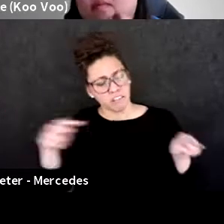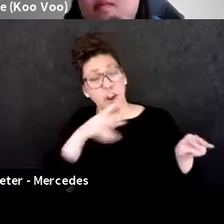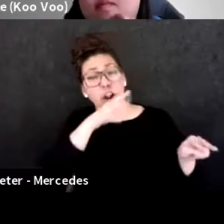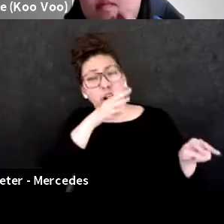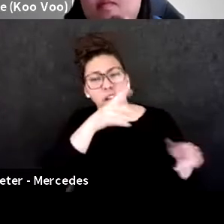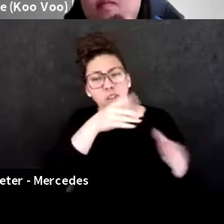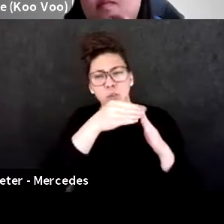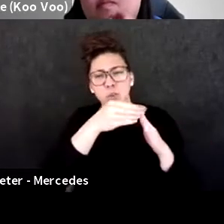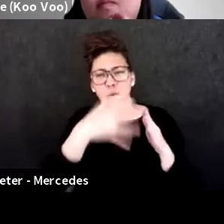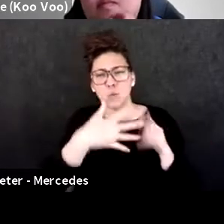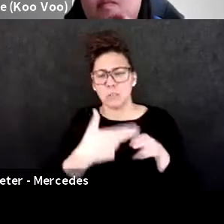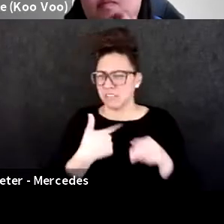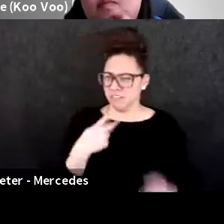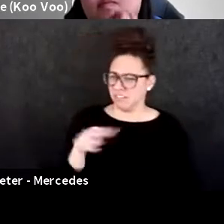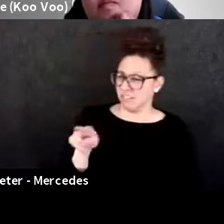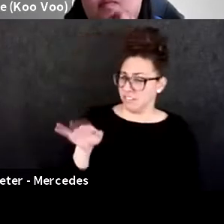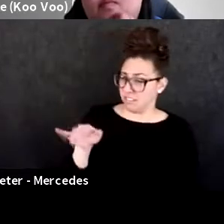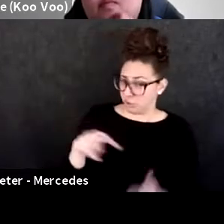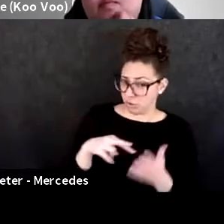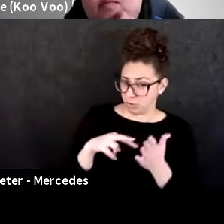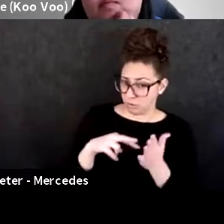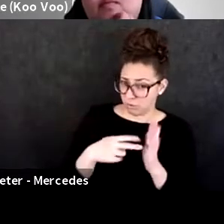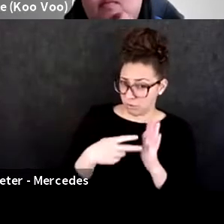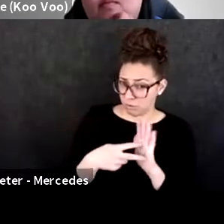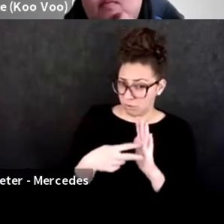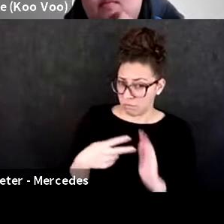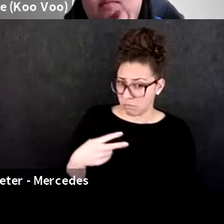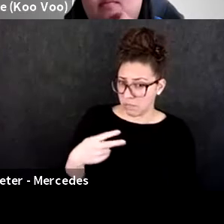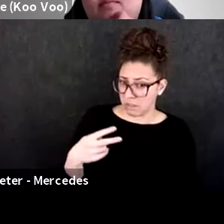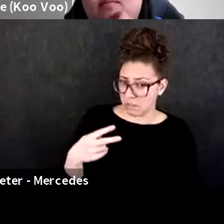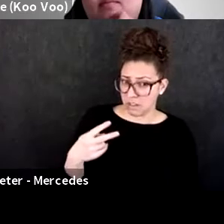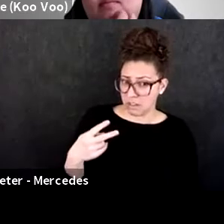said to the person in the meeting, I said, do you mean like her?